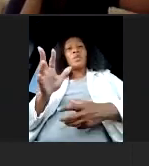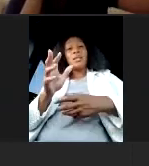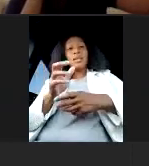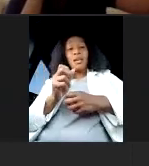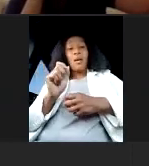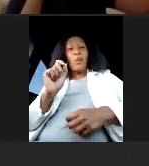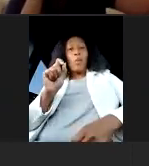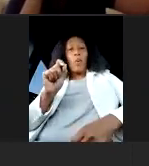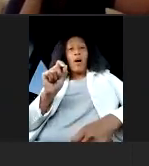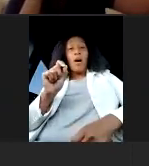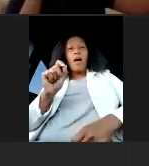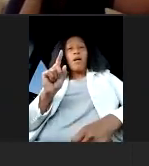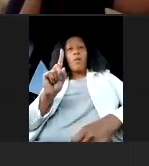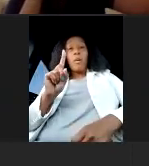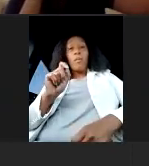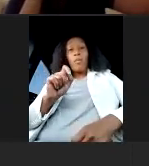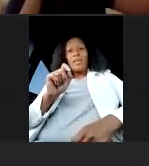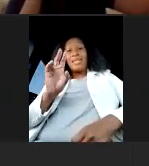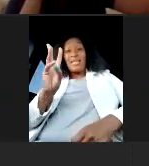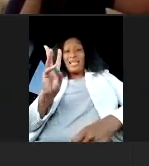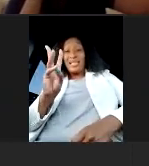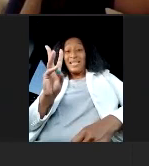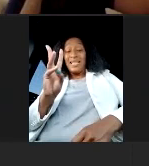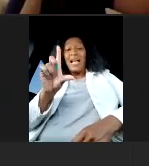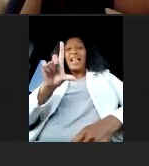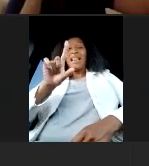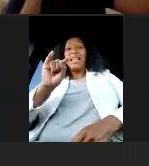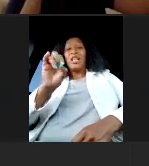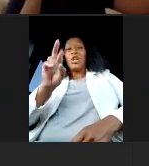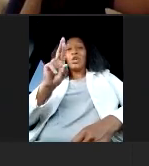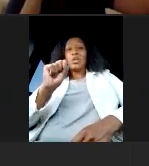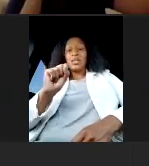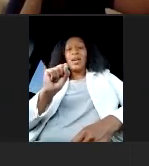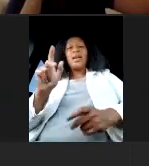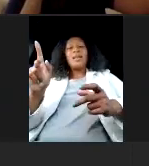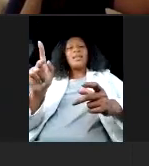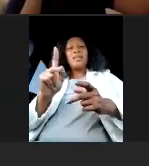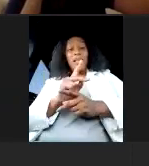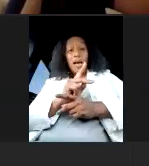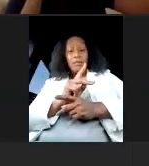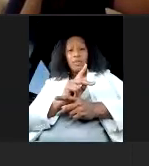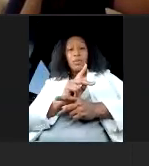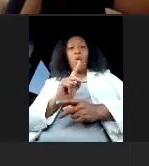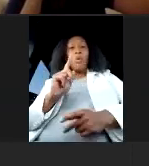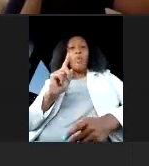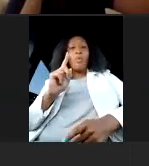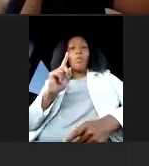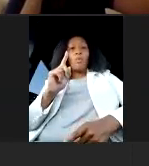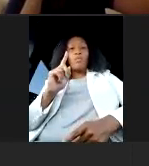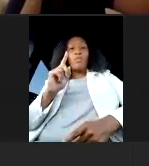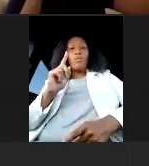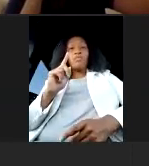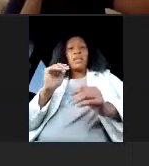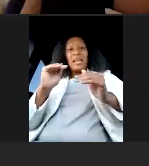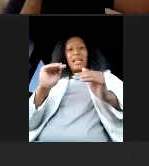that times 1,000 milliliters per every 1 liter. And you'll come up with 946 milliliters. So you can